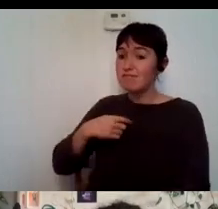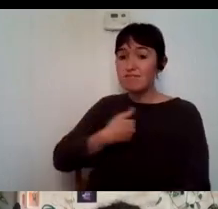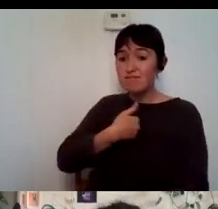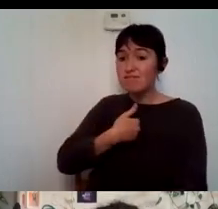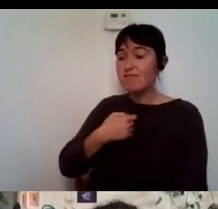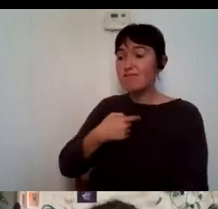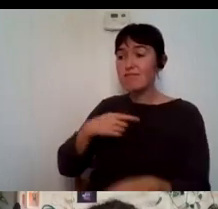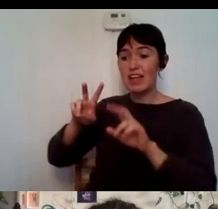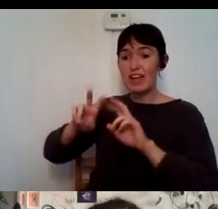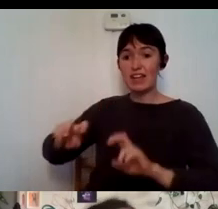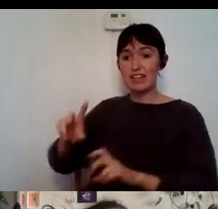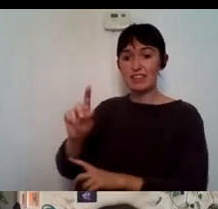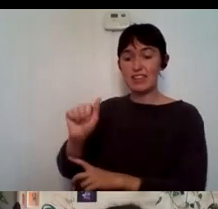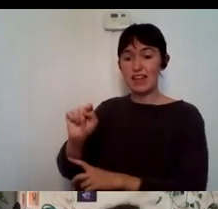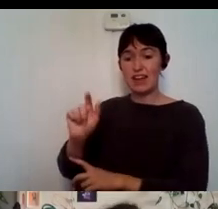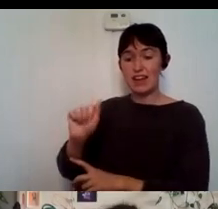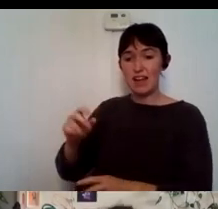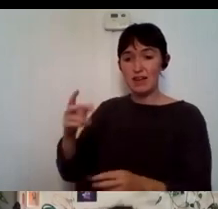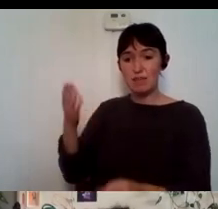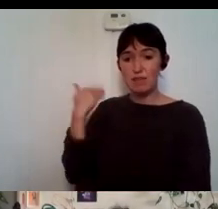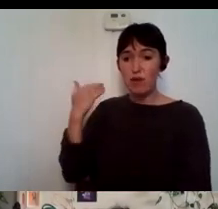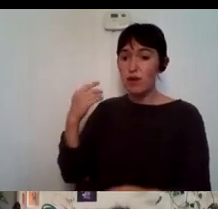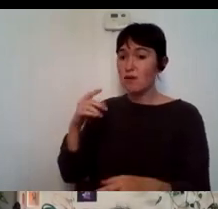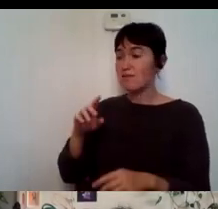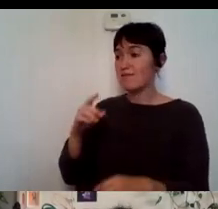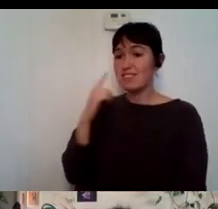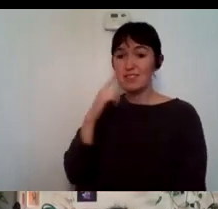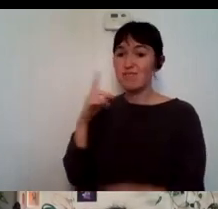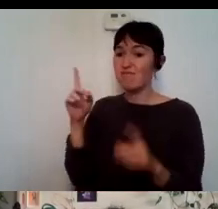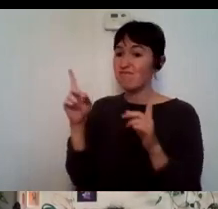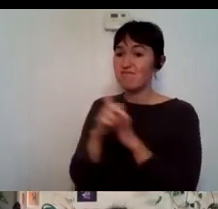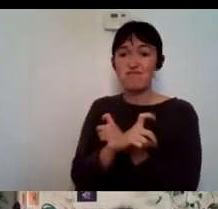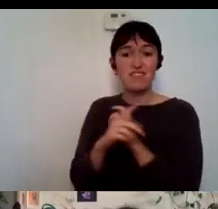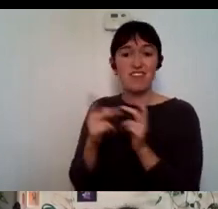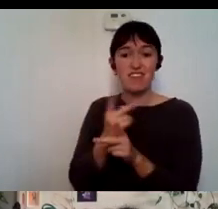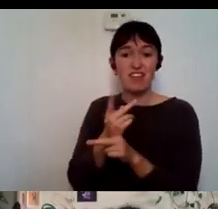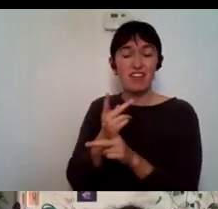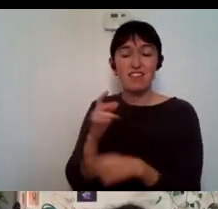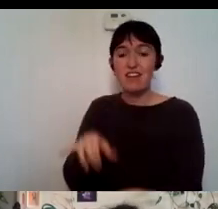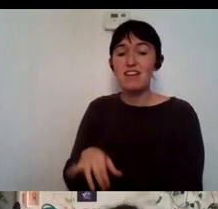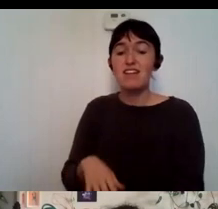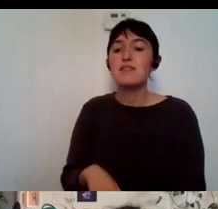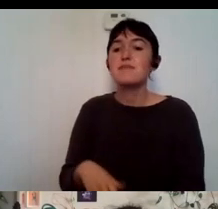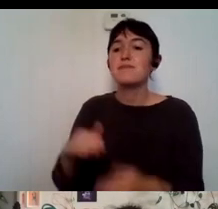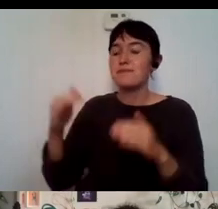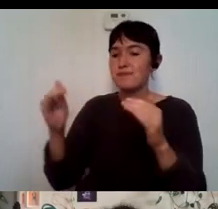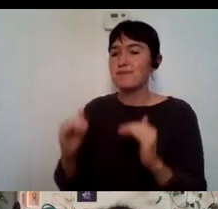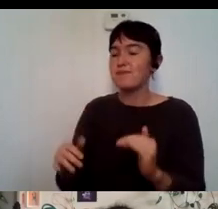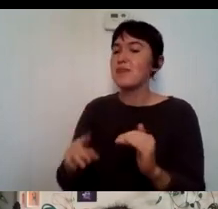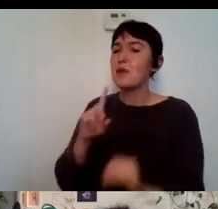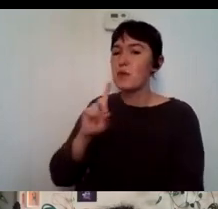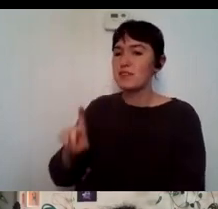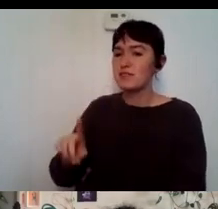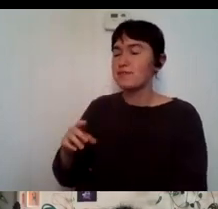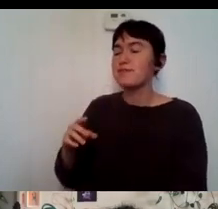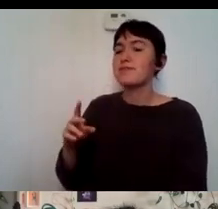a real pain in the butt to try to figure out, but very cool. The next question is from Garden Spot Middle School again. What if a